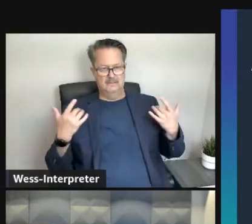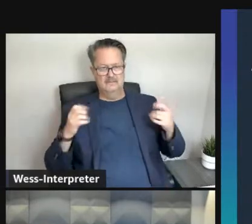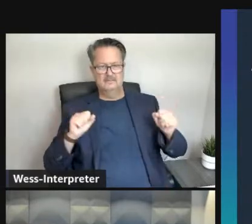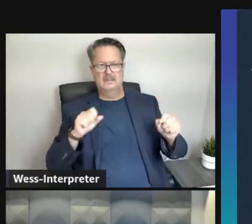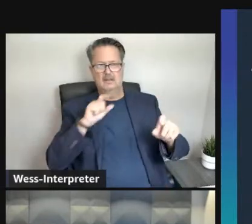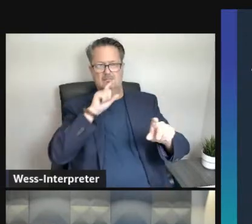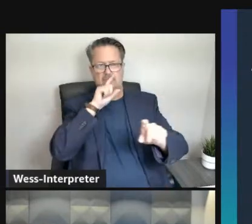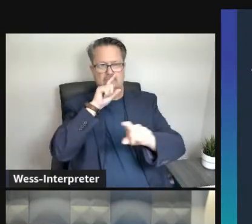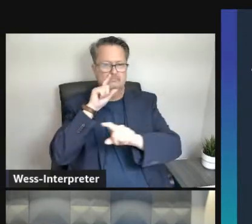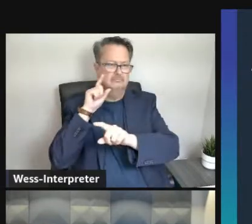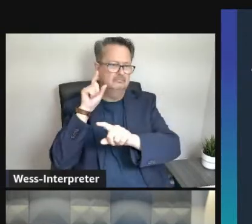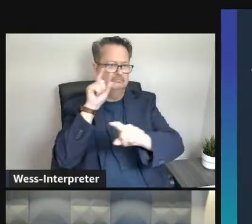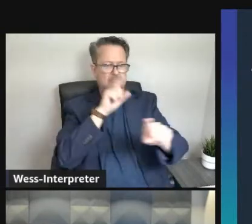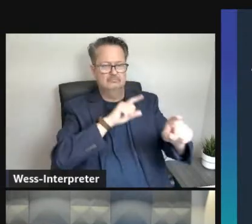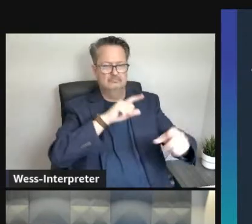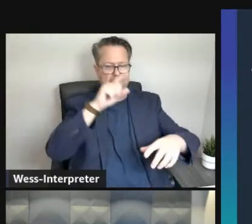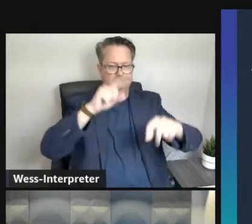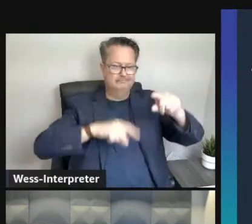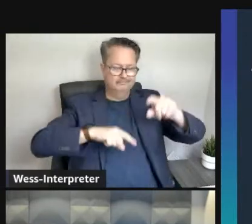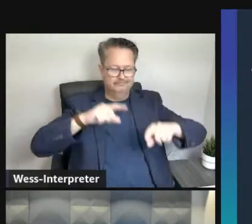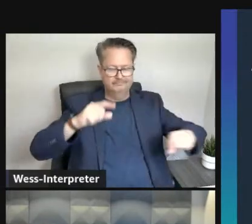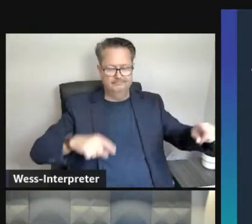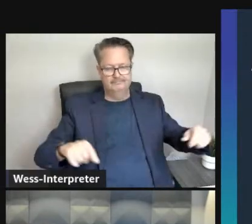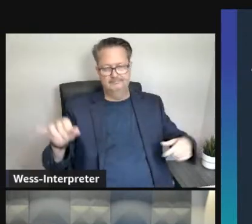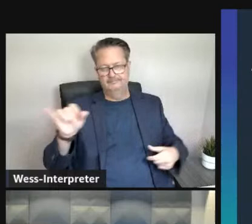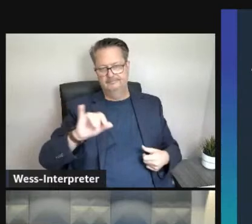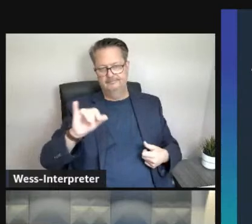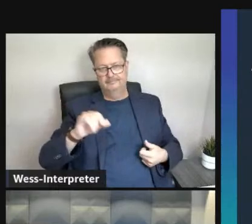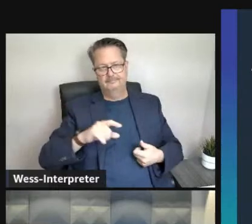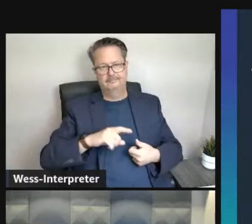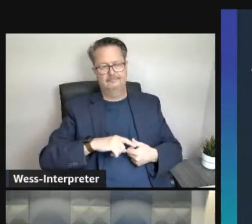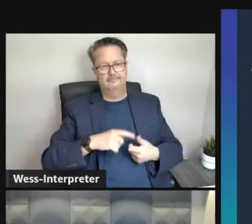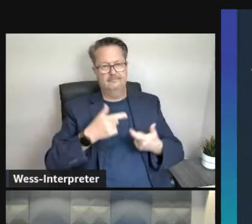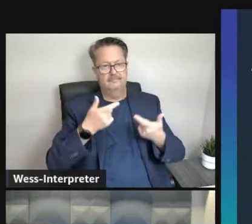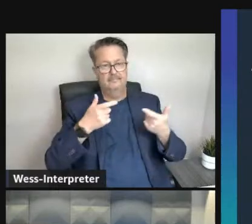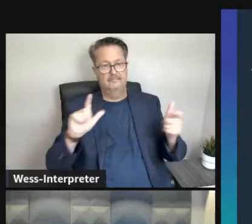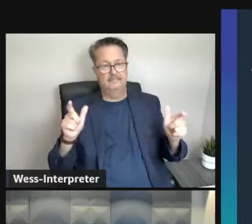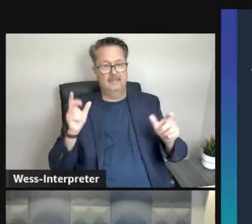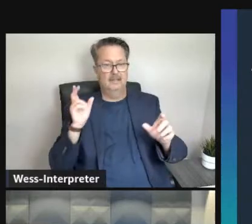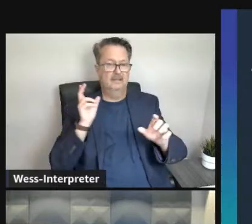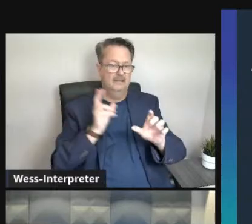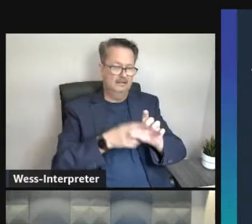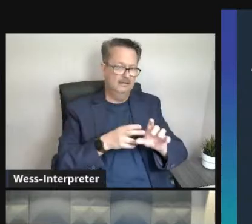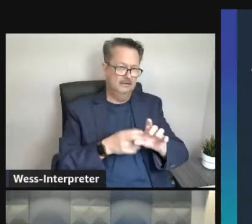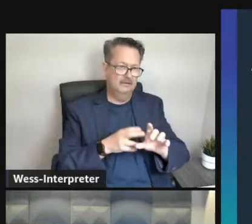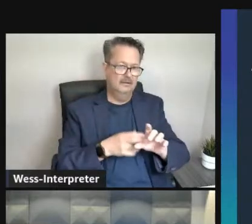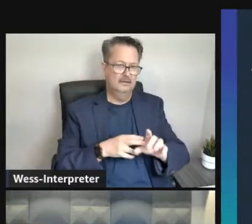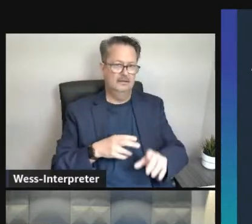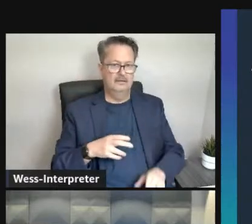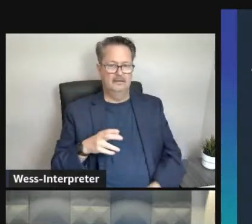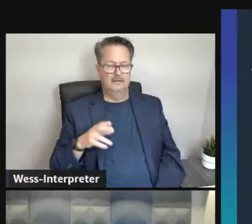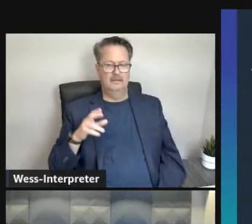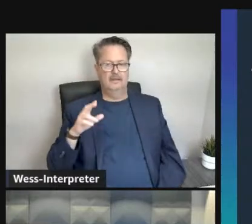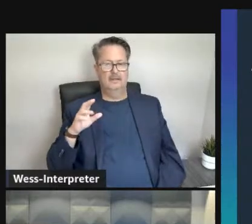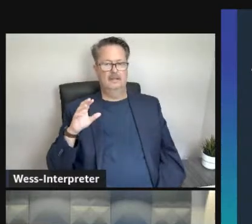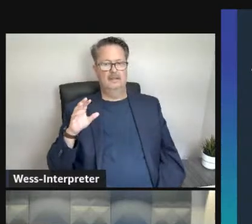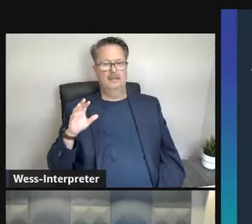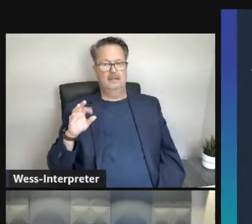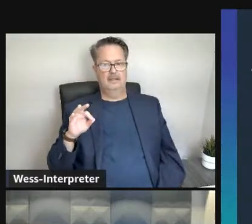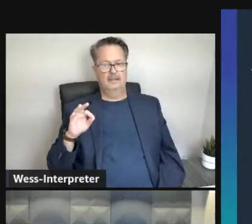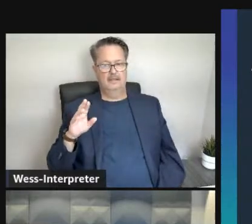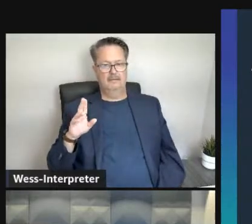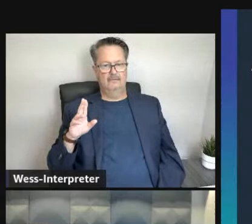events, such as message insert events in Kafka, SQS, or SNS,